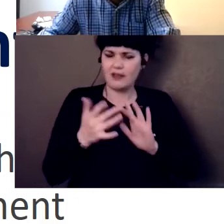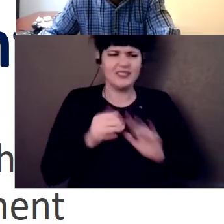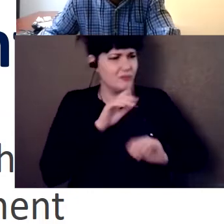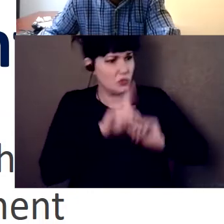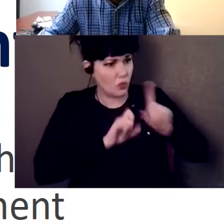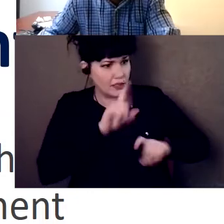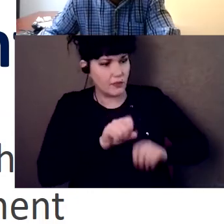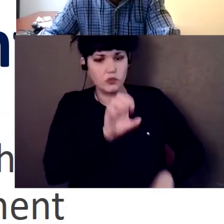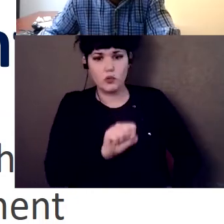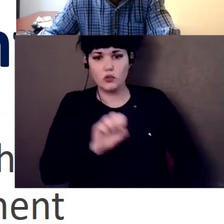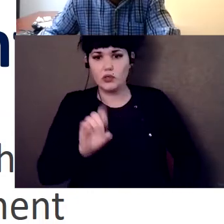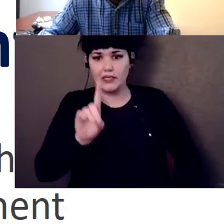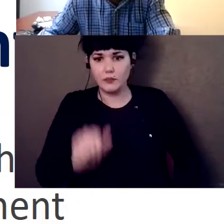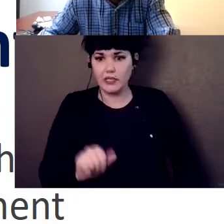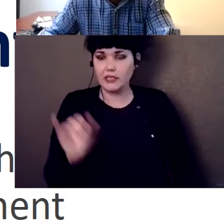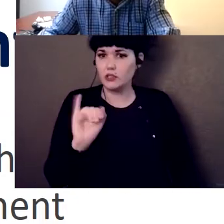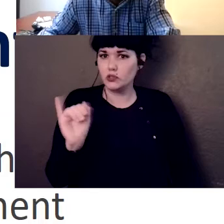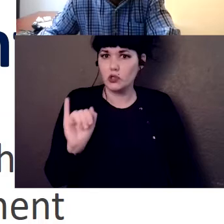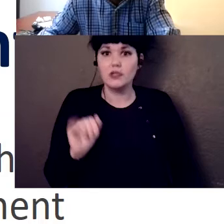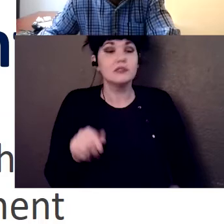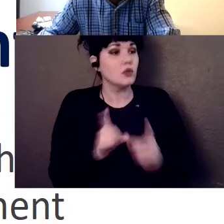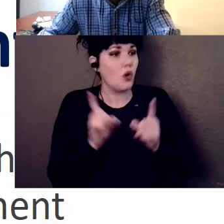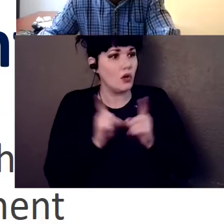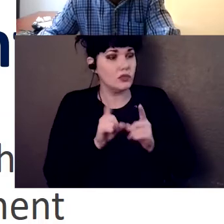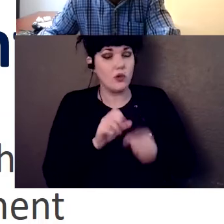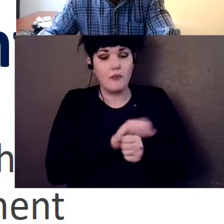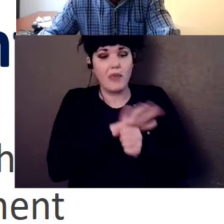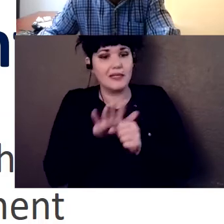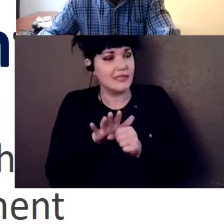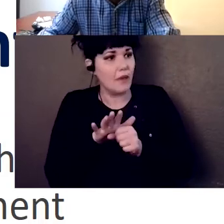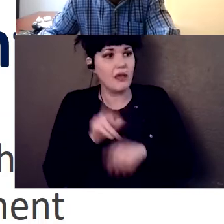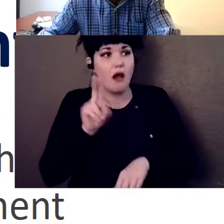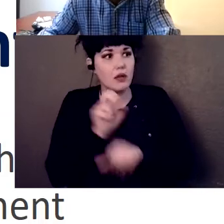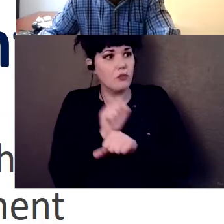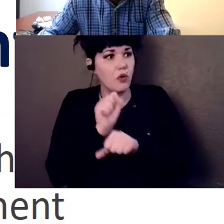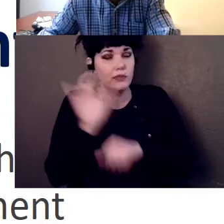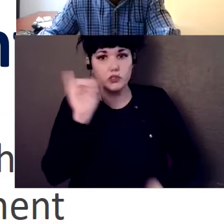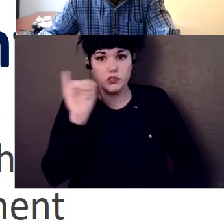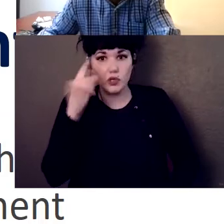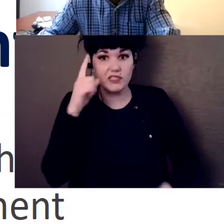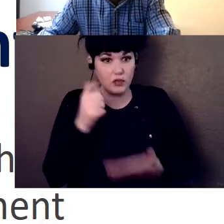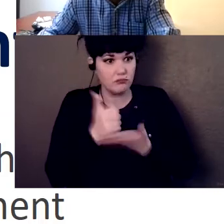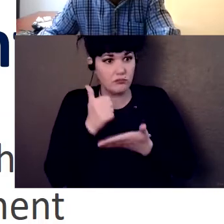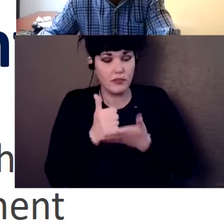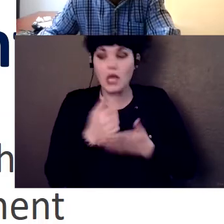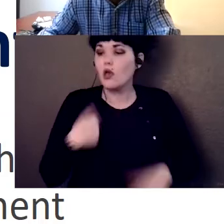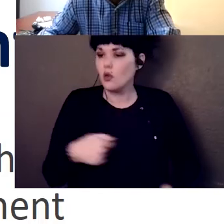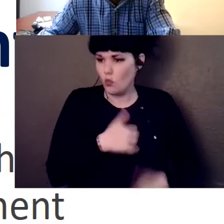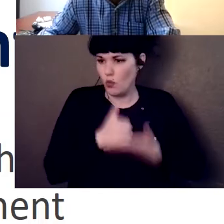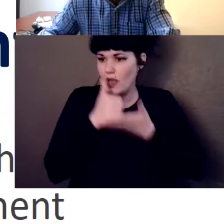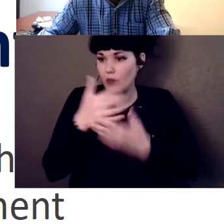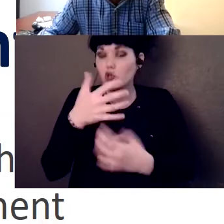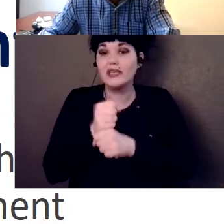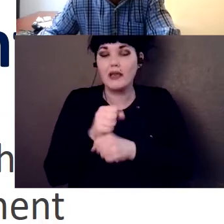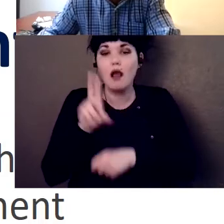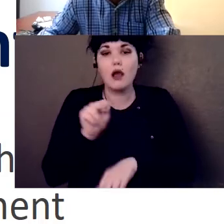work incentives, and pandemic unemployment insurance or assistance. DRNY assisted her with obtaining unemployment assistance with